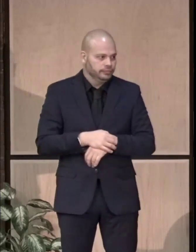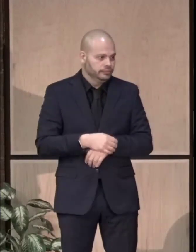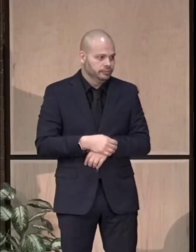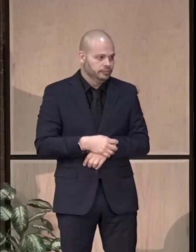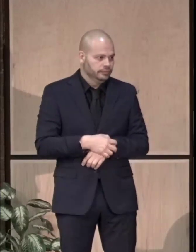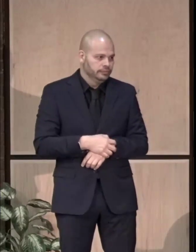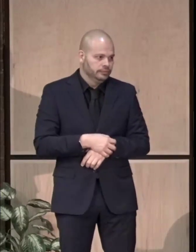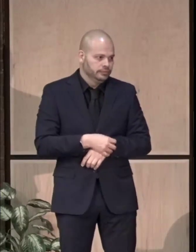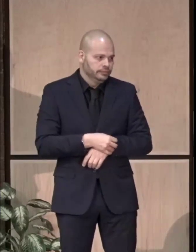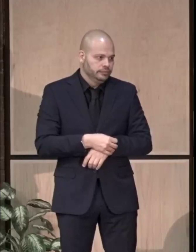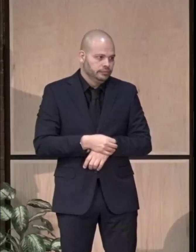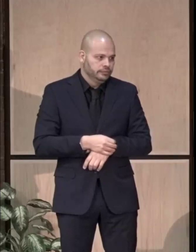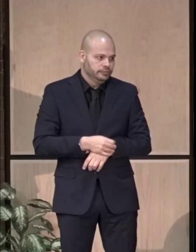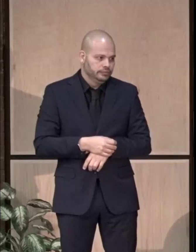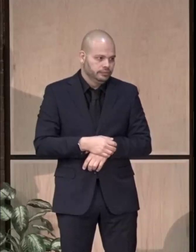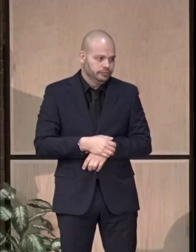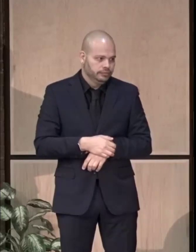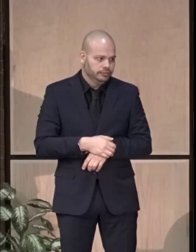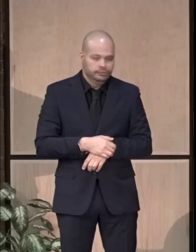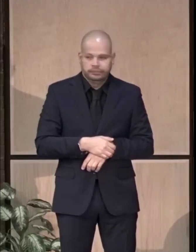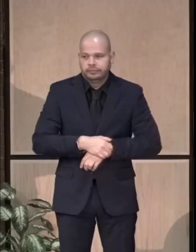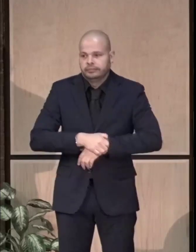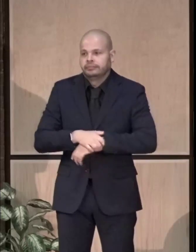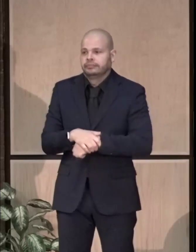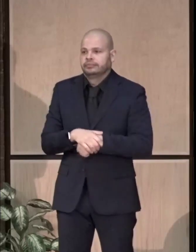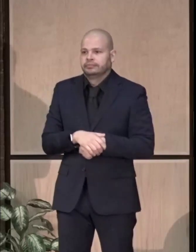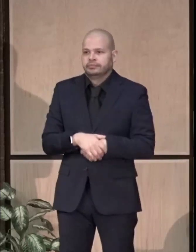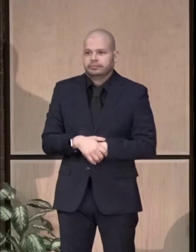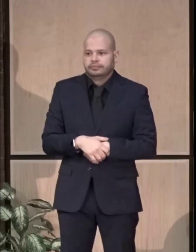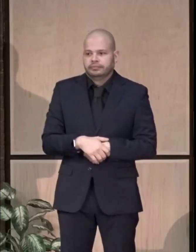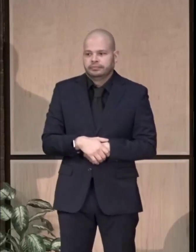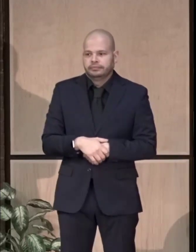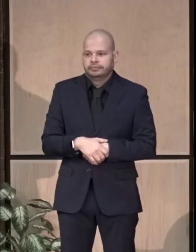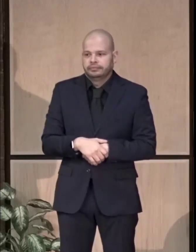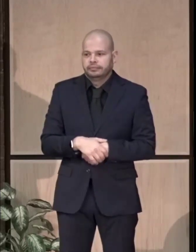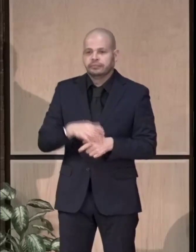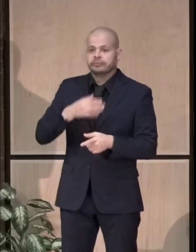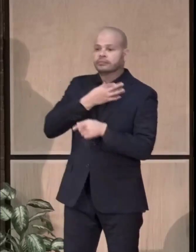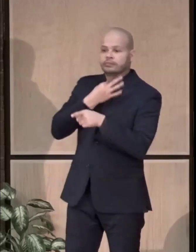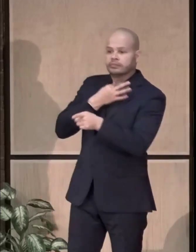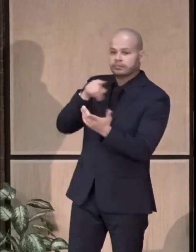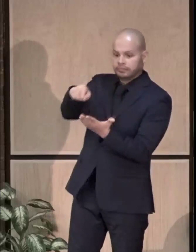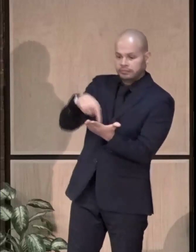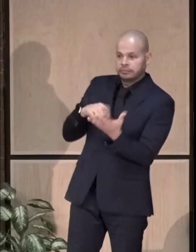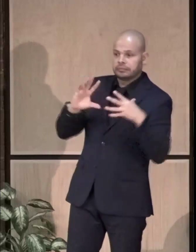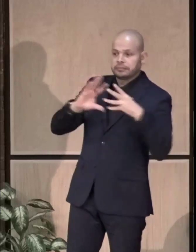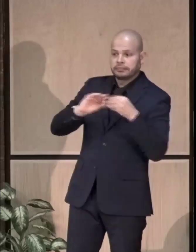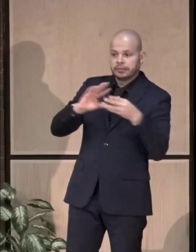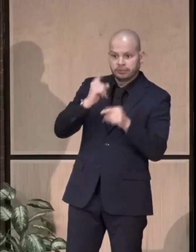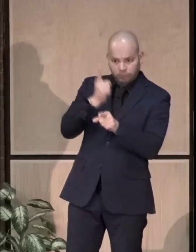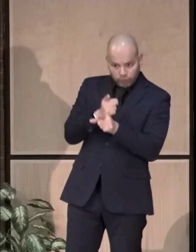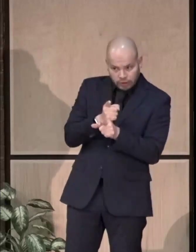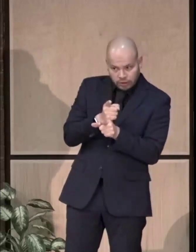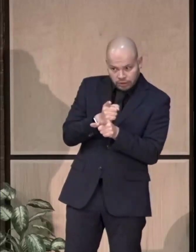And is it accurate in terms of the comments section with regard